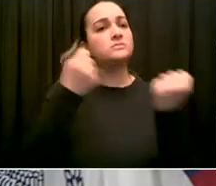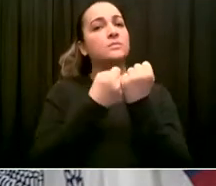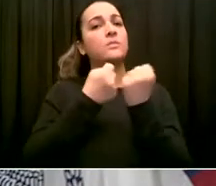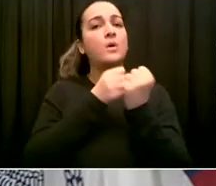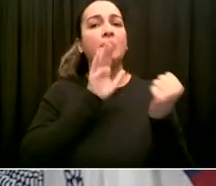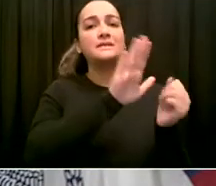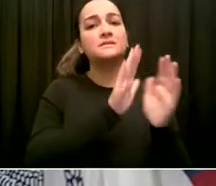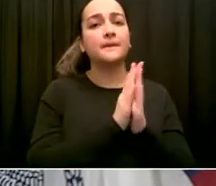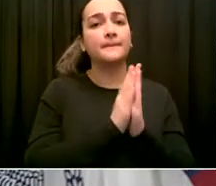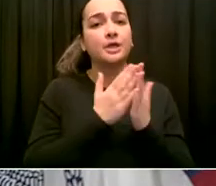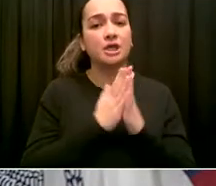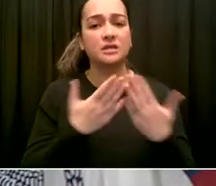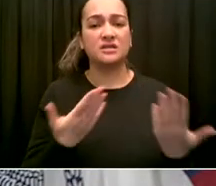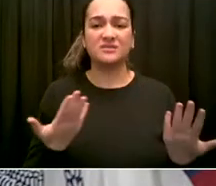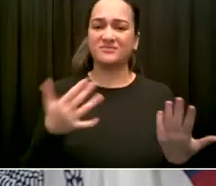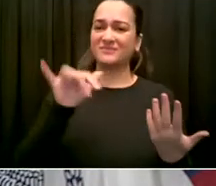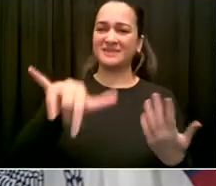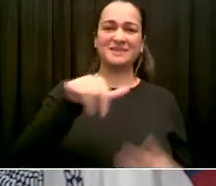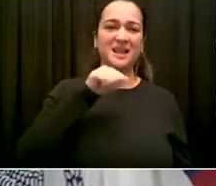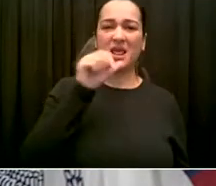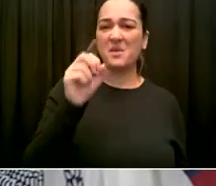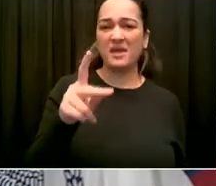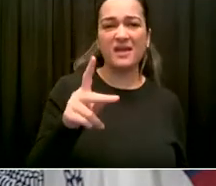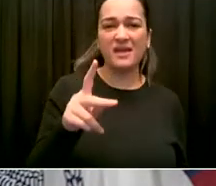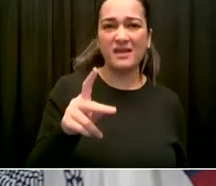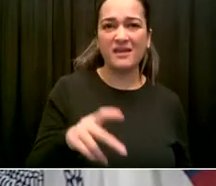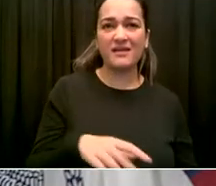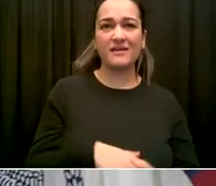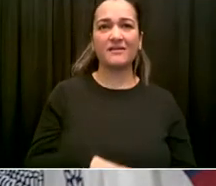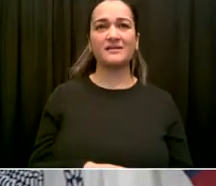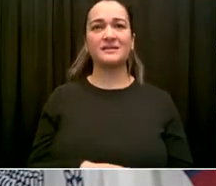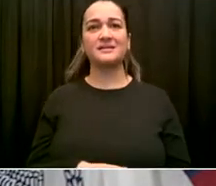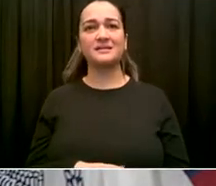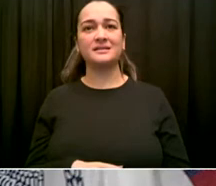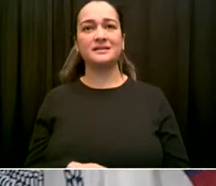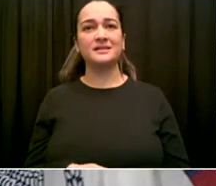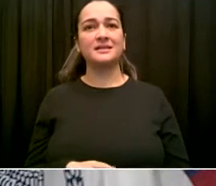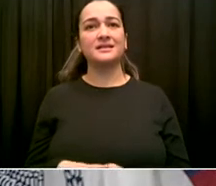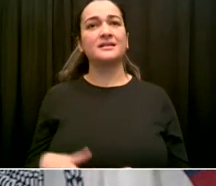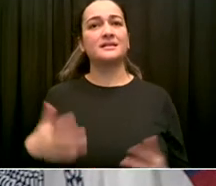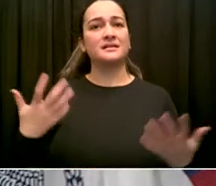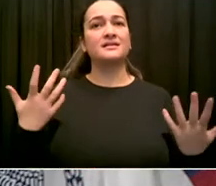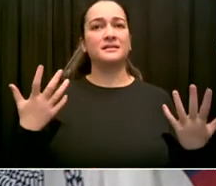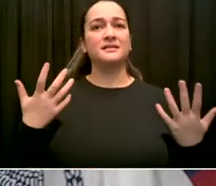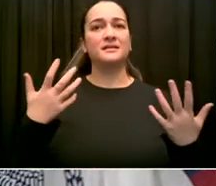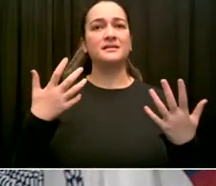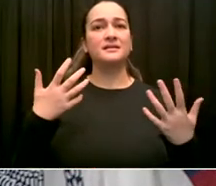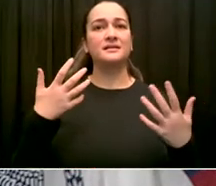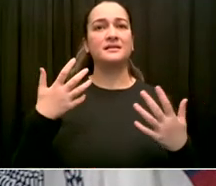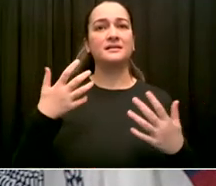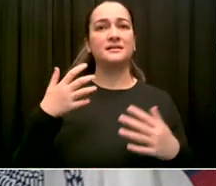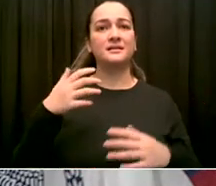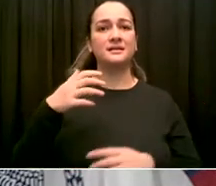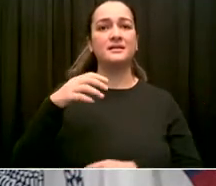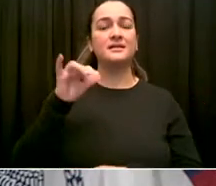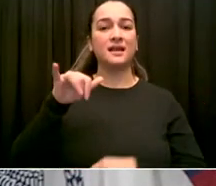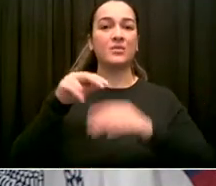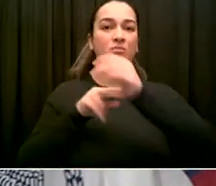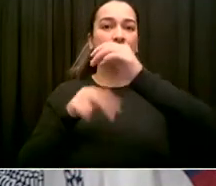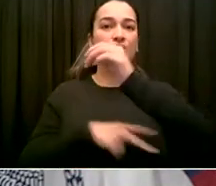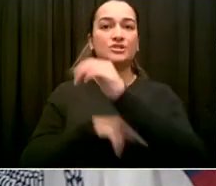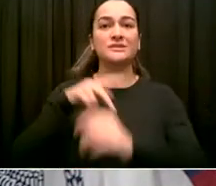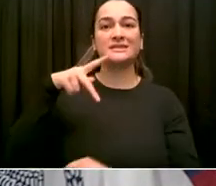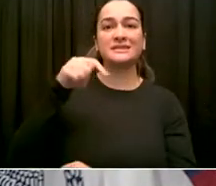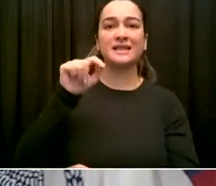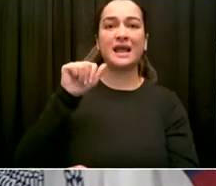Bridge. Every day we learn something new, but it's all one clear pattern of corruption. That's what we're seeing. Go